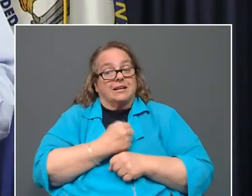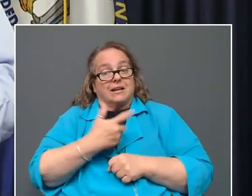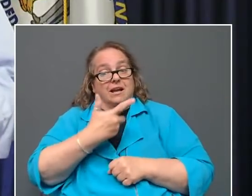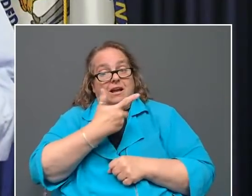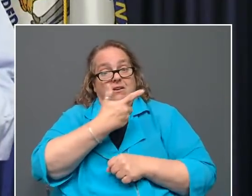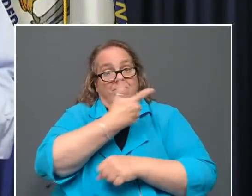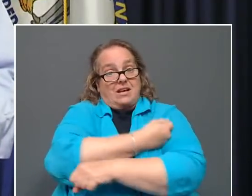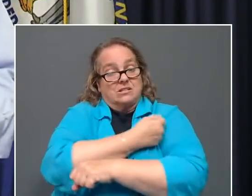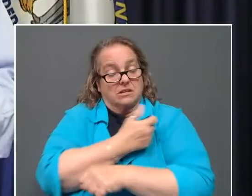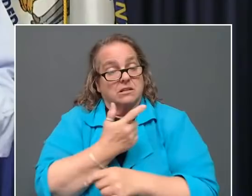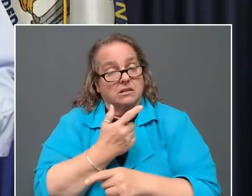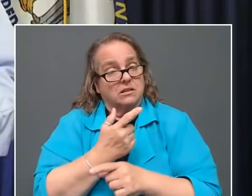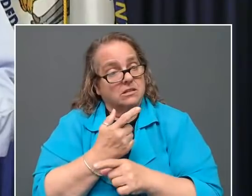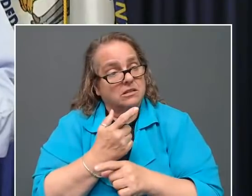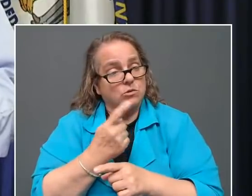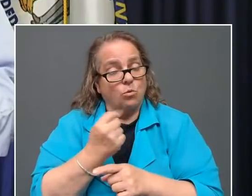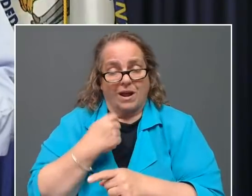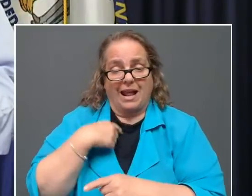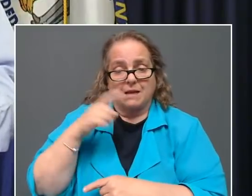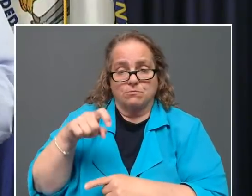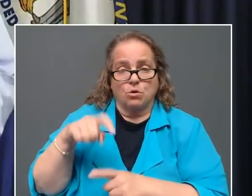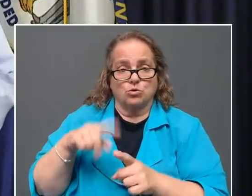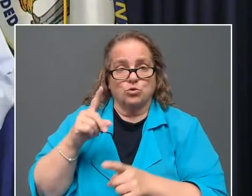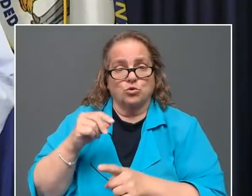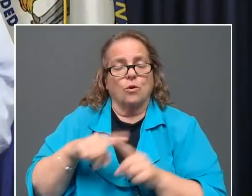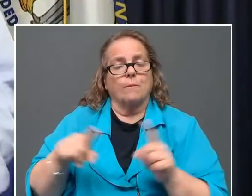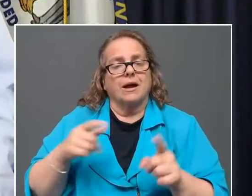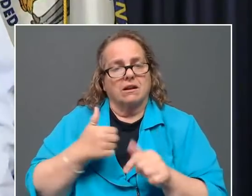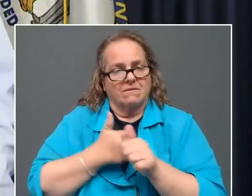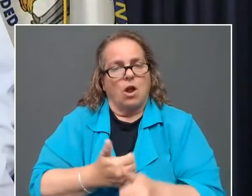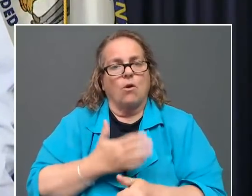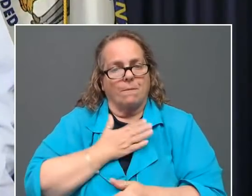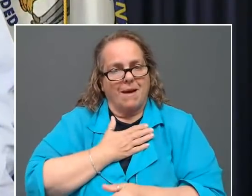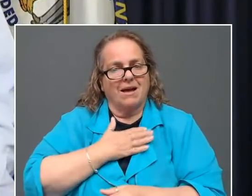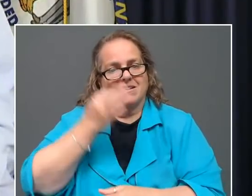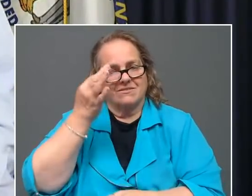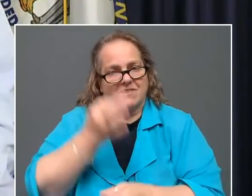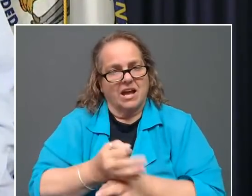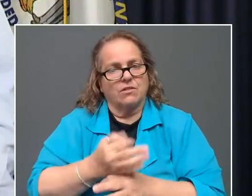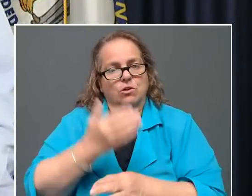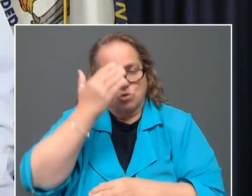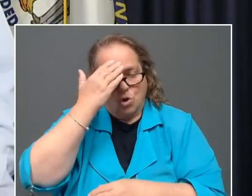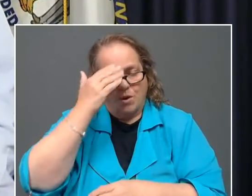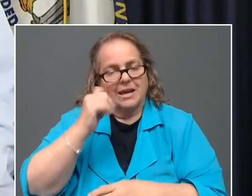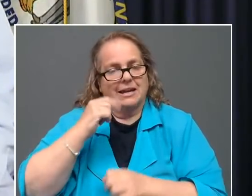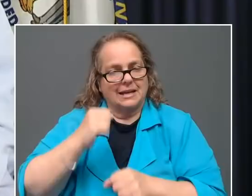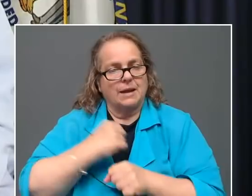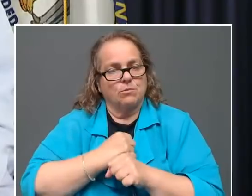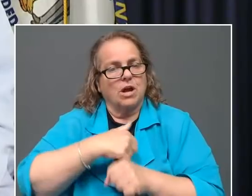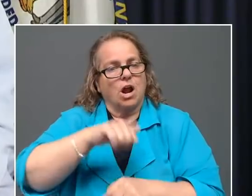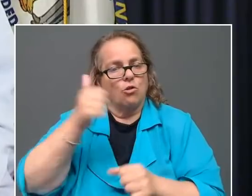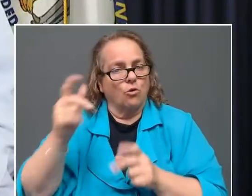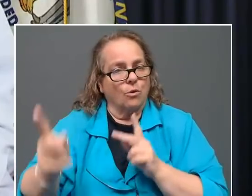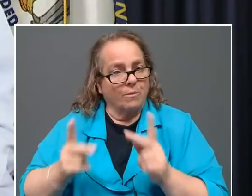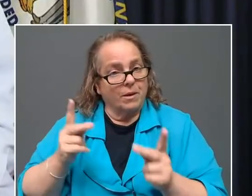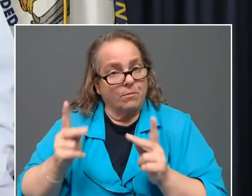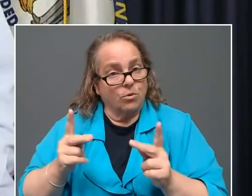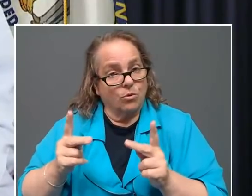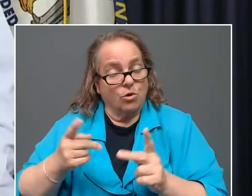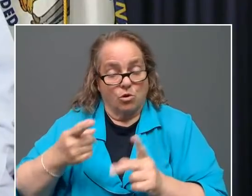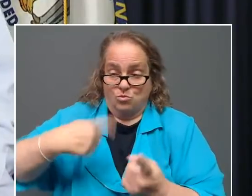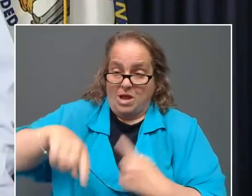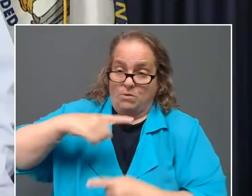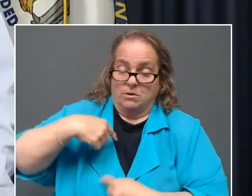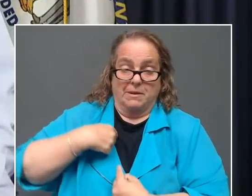but it was also following my faith and knowing that it could protect those around me. So I hope other people will think about it in terms